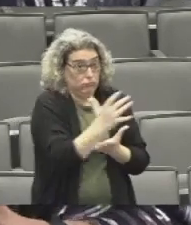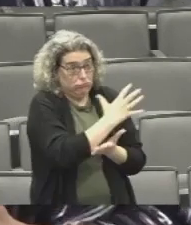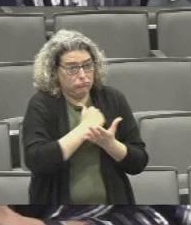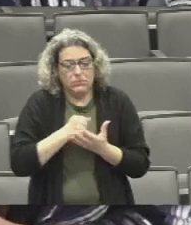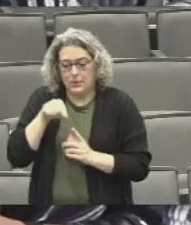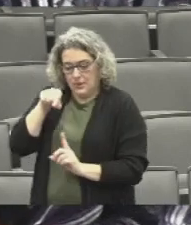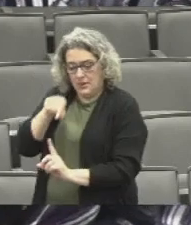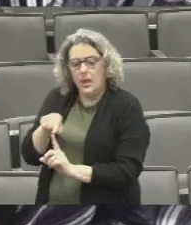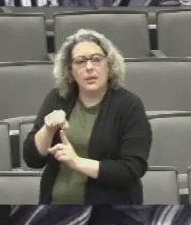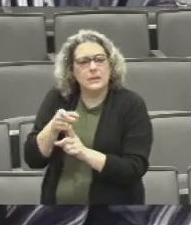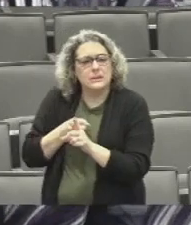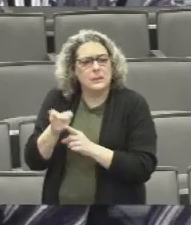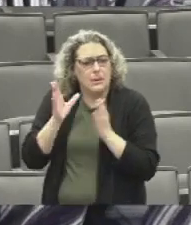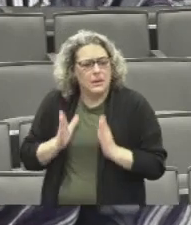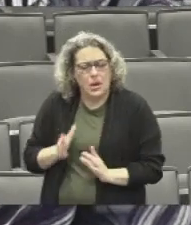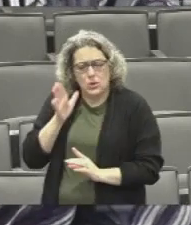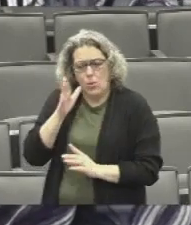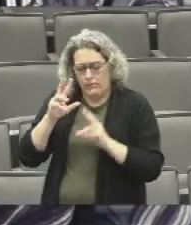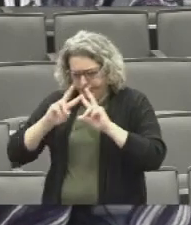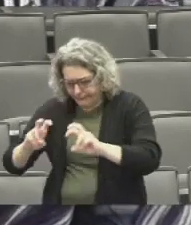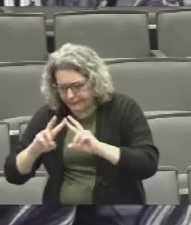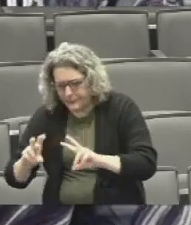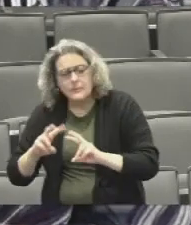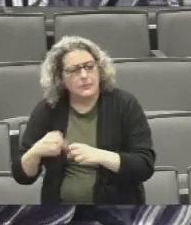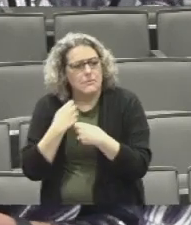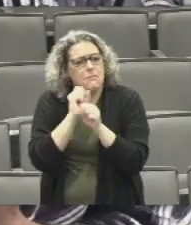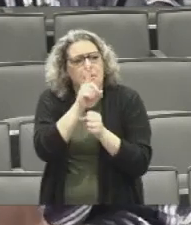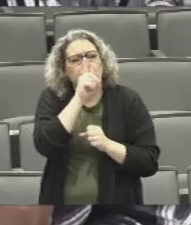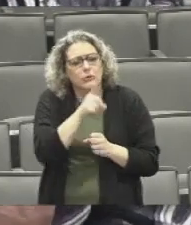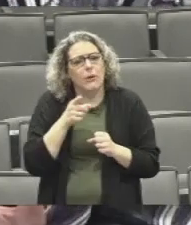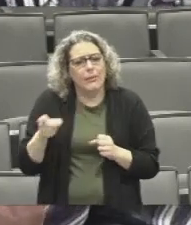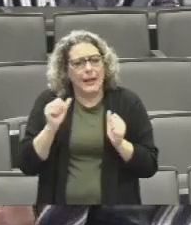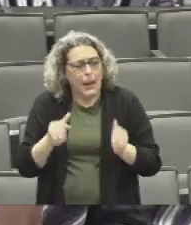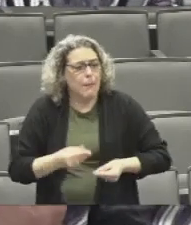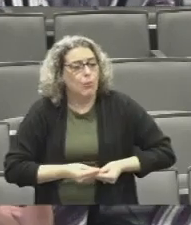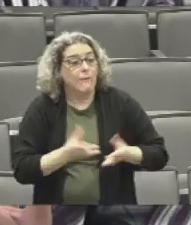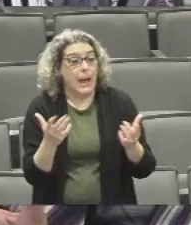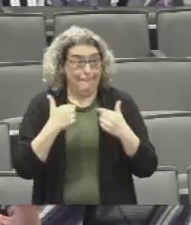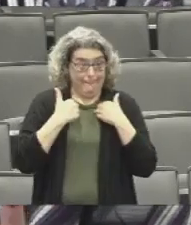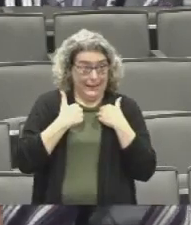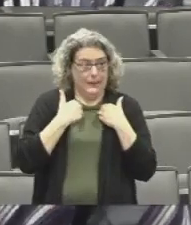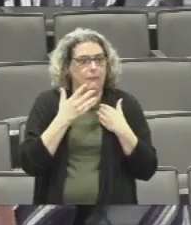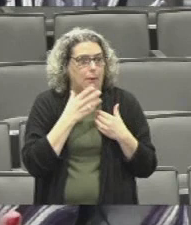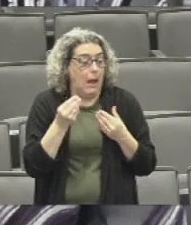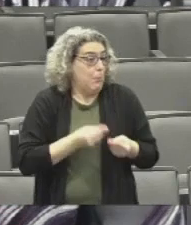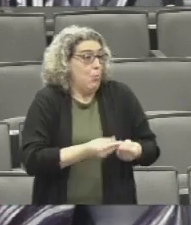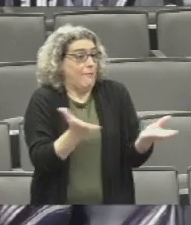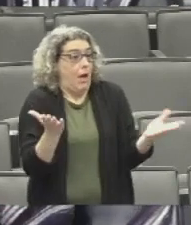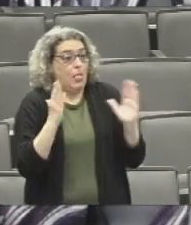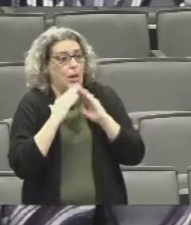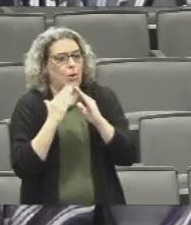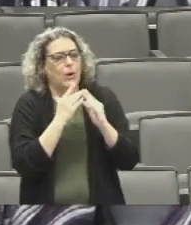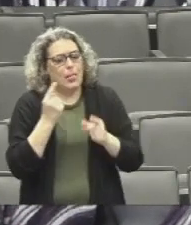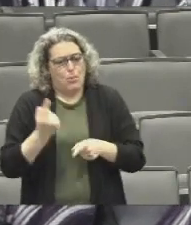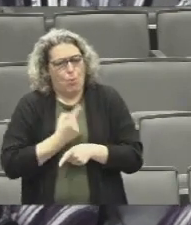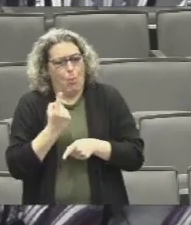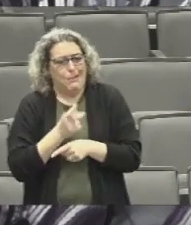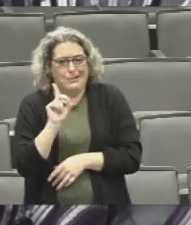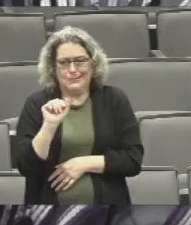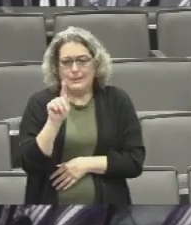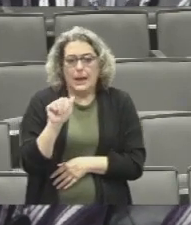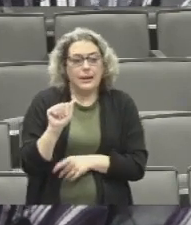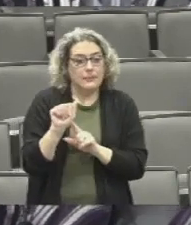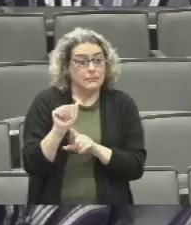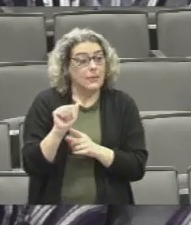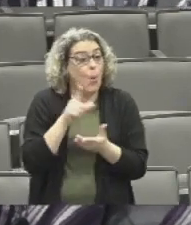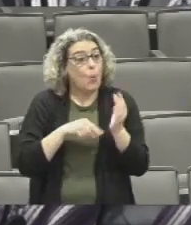an analysis through the SAS program to really try to provide me and to provide the community the data that you all are seeing